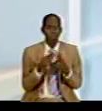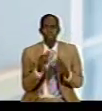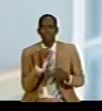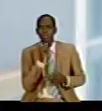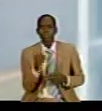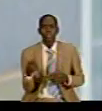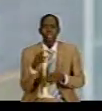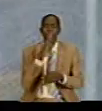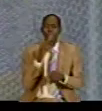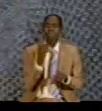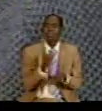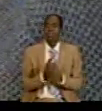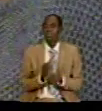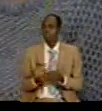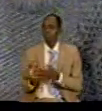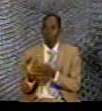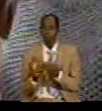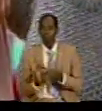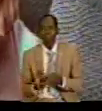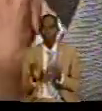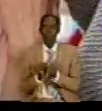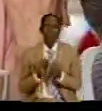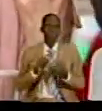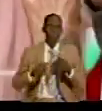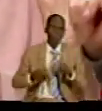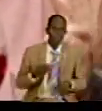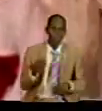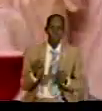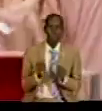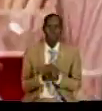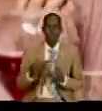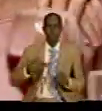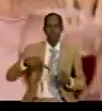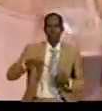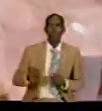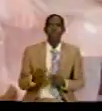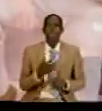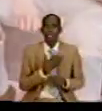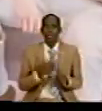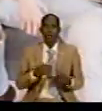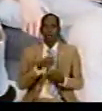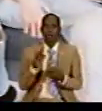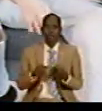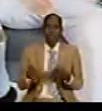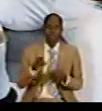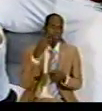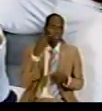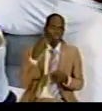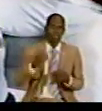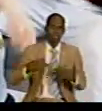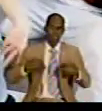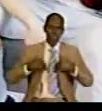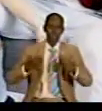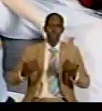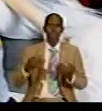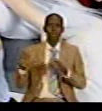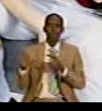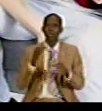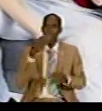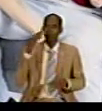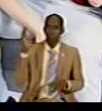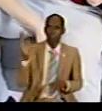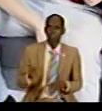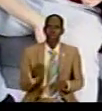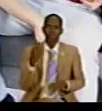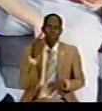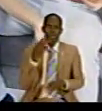or their friends or their relations or whoever they are. When you see the young and they're doing evil, and when you see